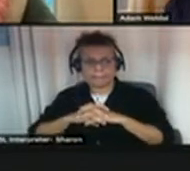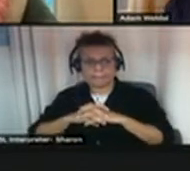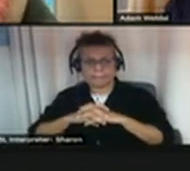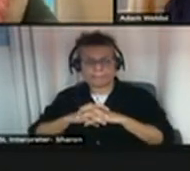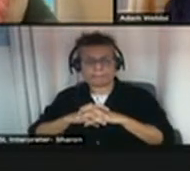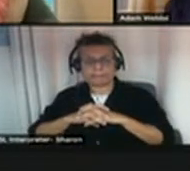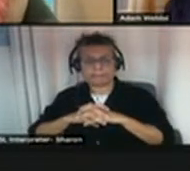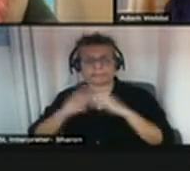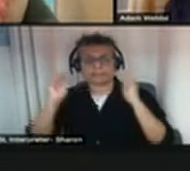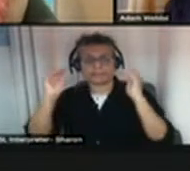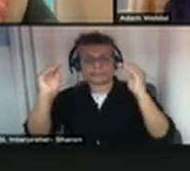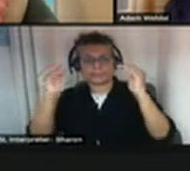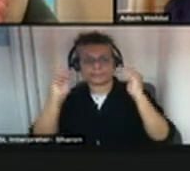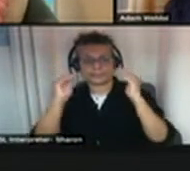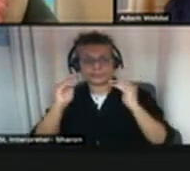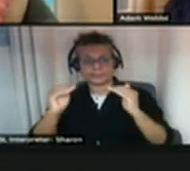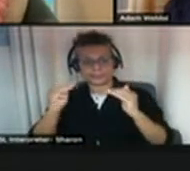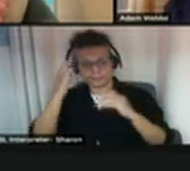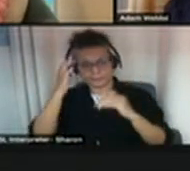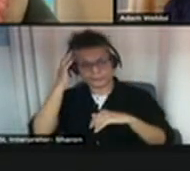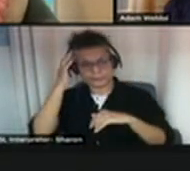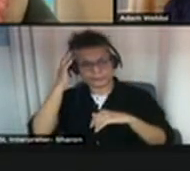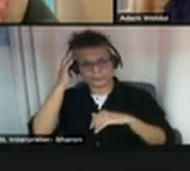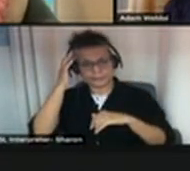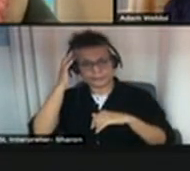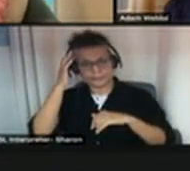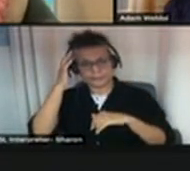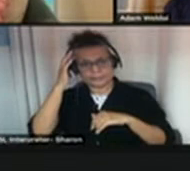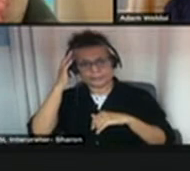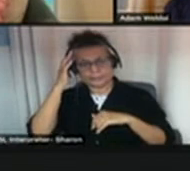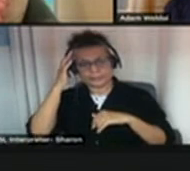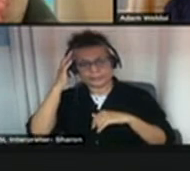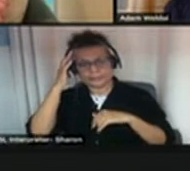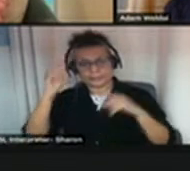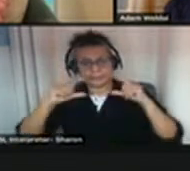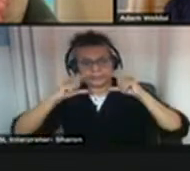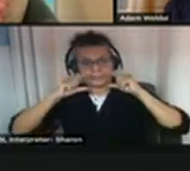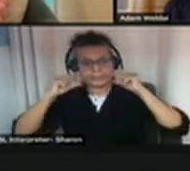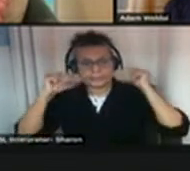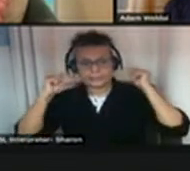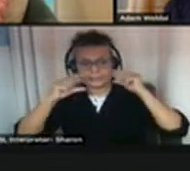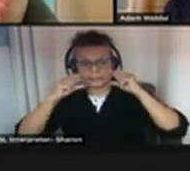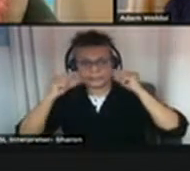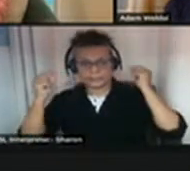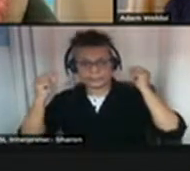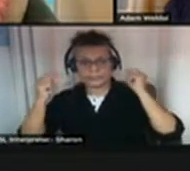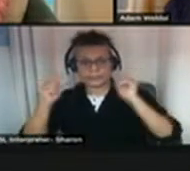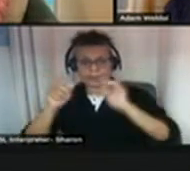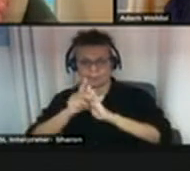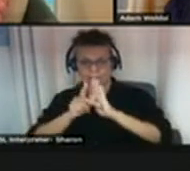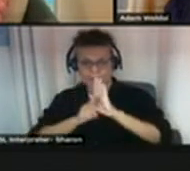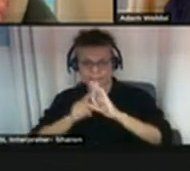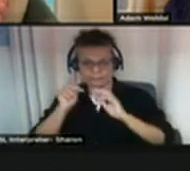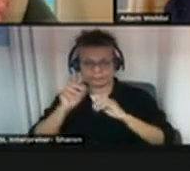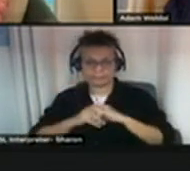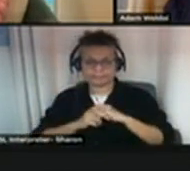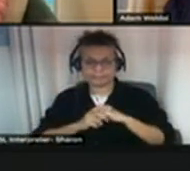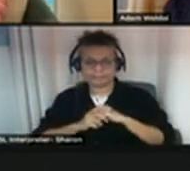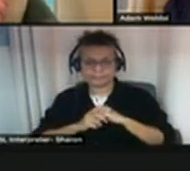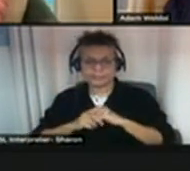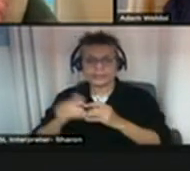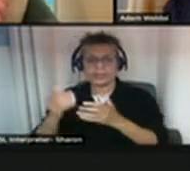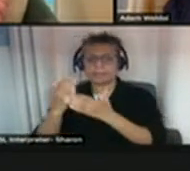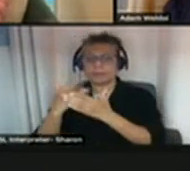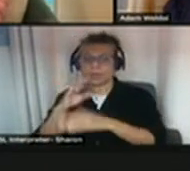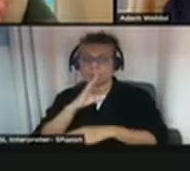Next order of business, face covering policy update. So before we go to our